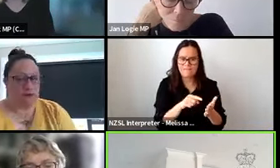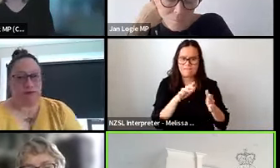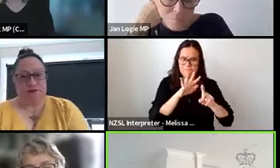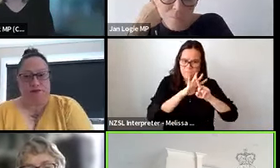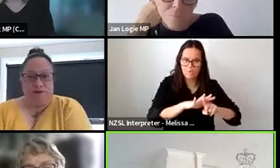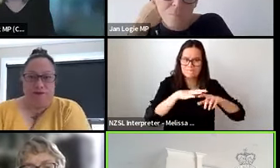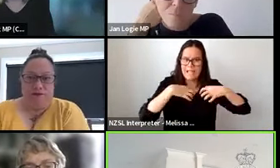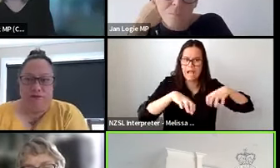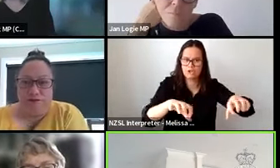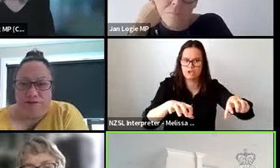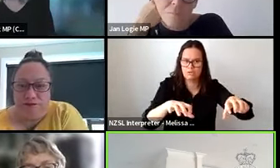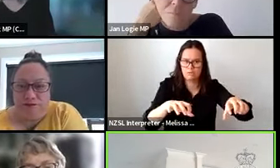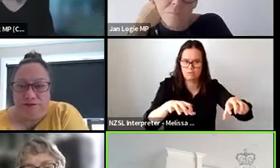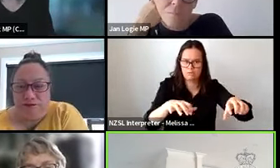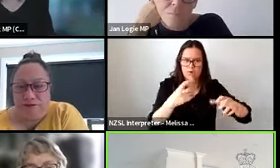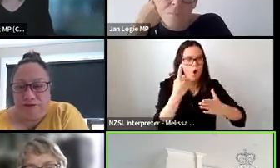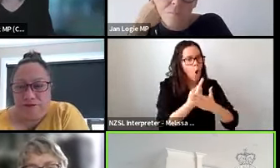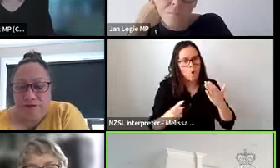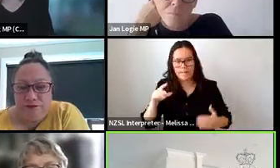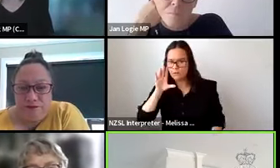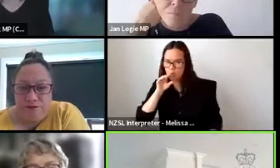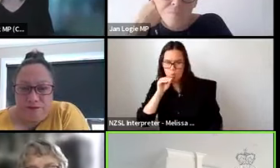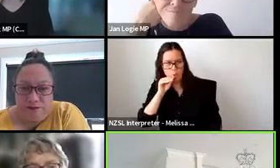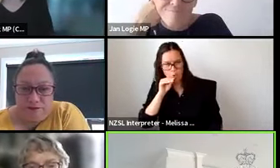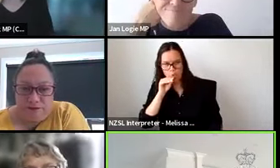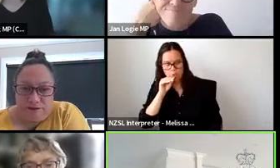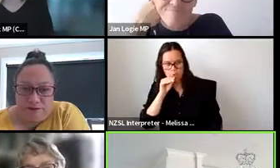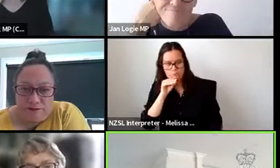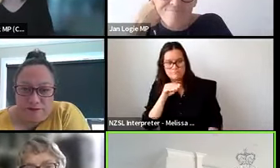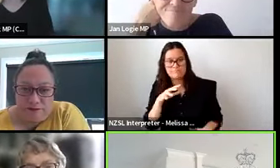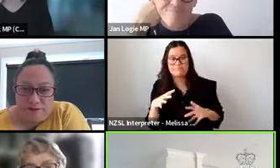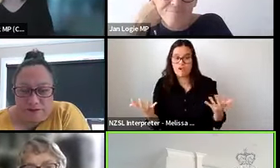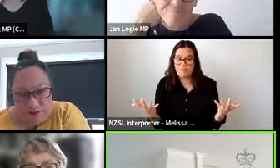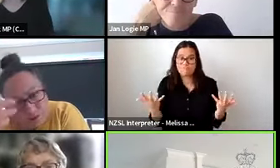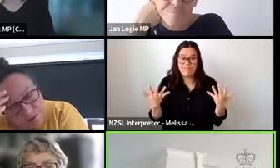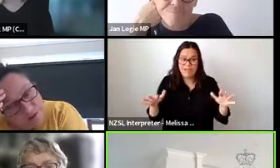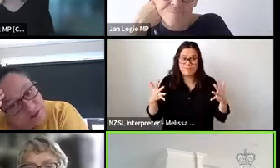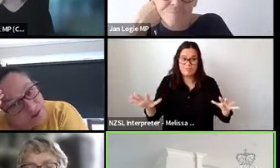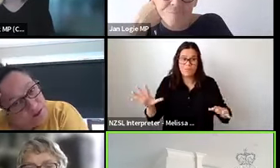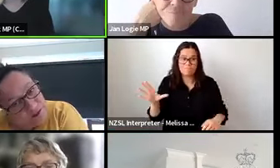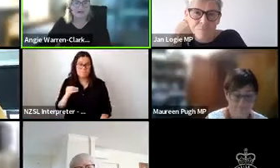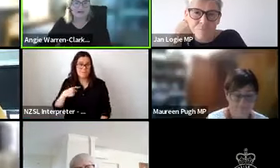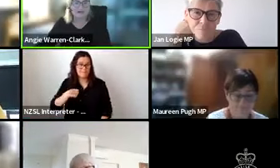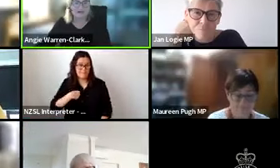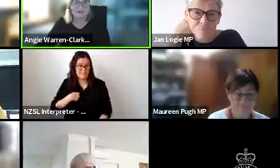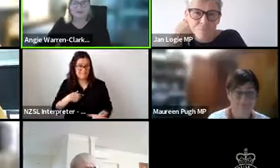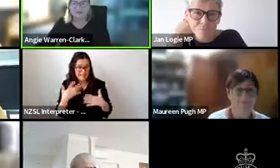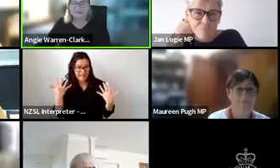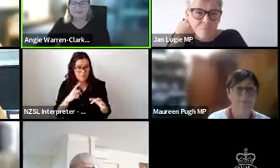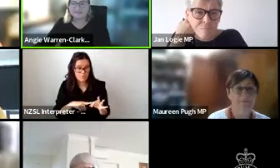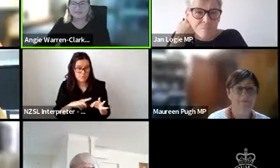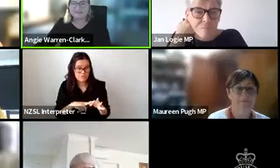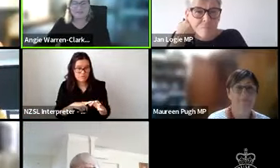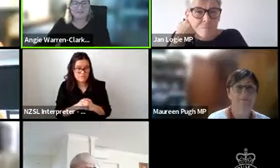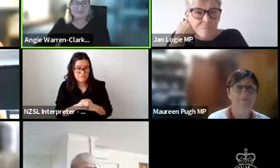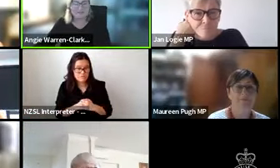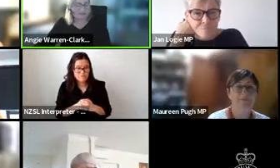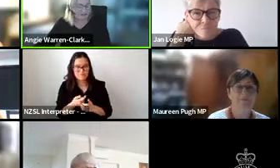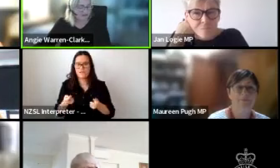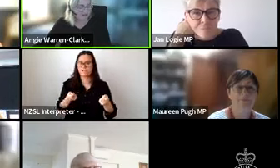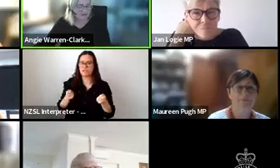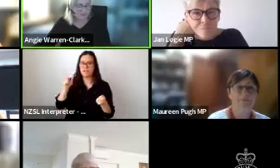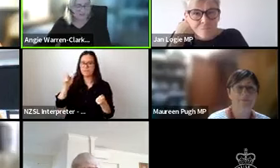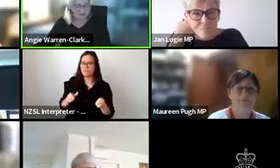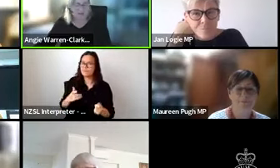I thank you all for your time. Do you have any questions? Thank you, Margaret. A very good submission,